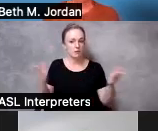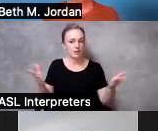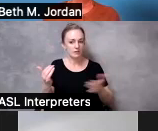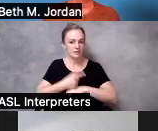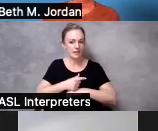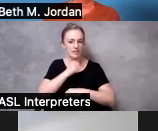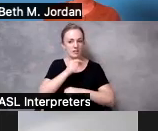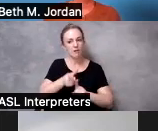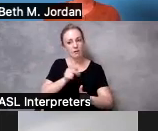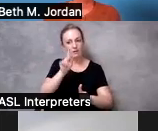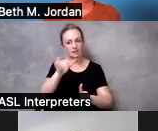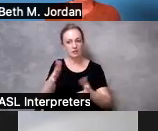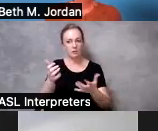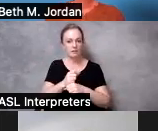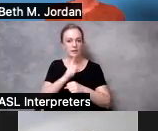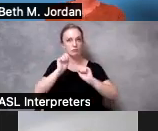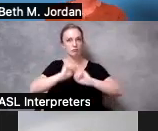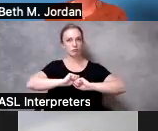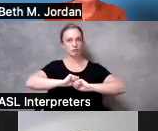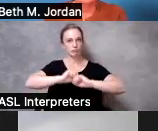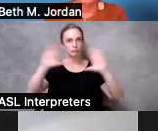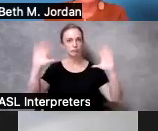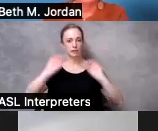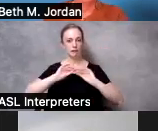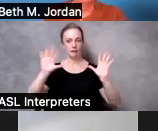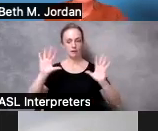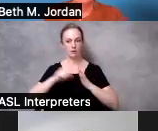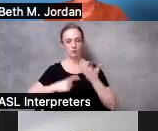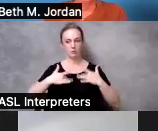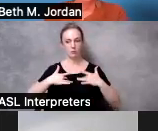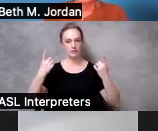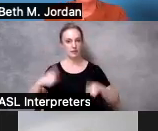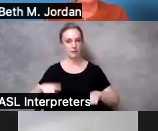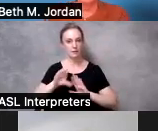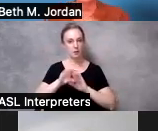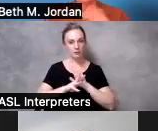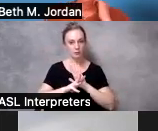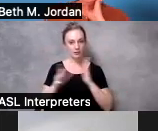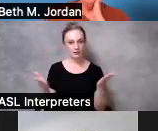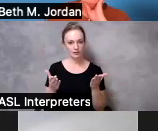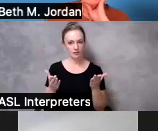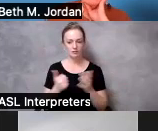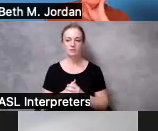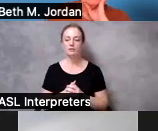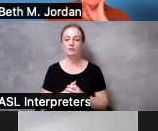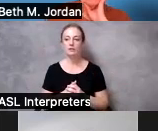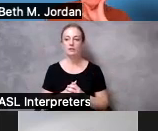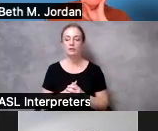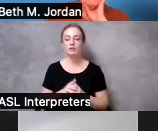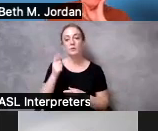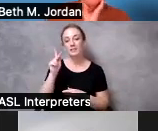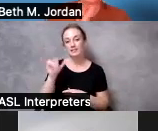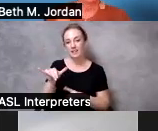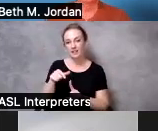So we want to make sure that we paint a little bit of a picture of the Commonwealth for everyone who's participating. Kentucky is probably